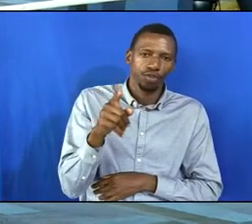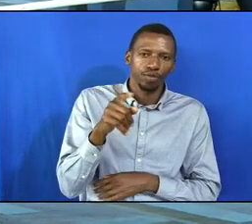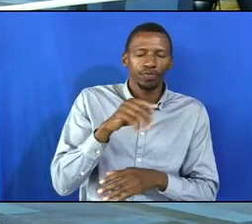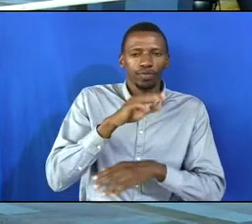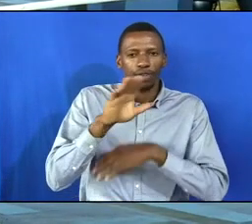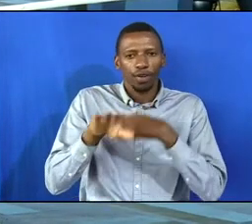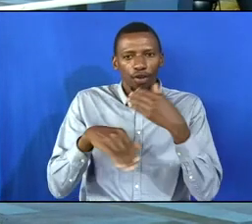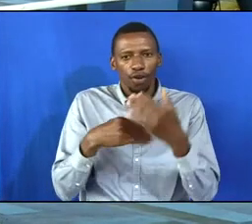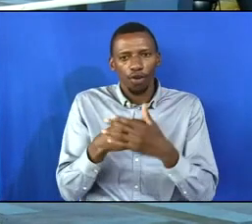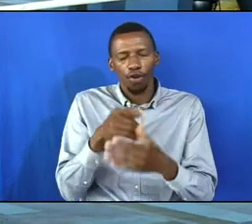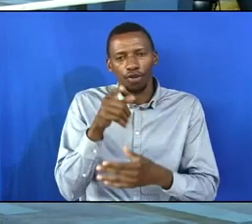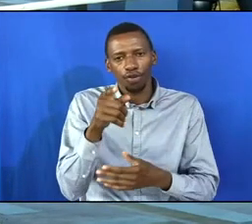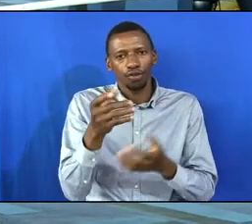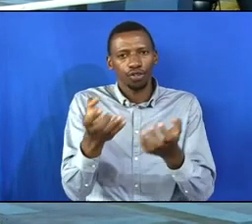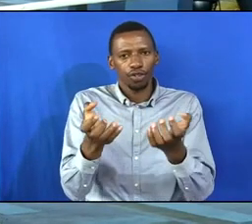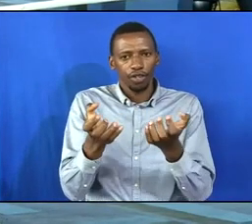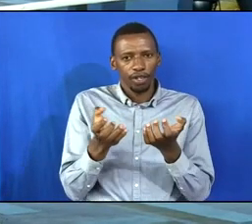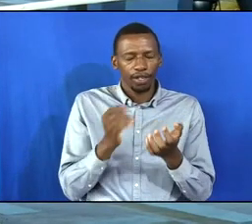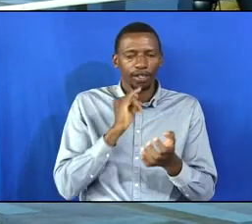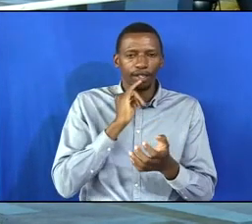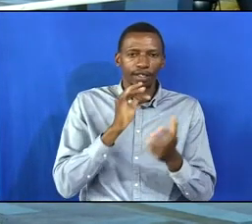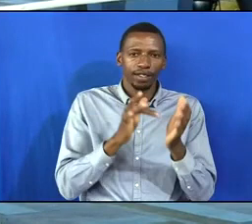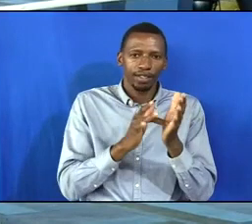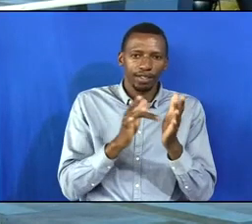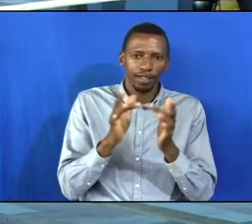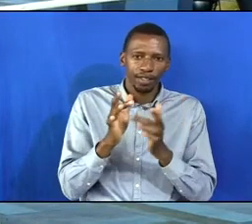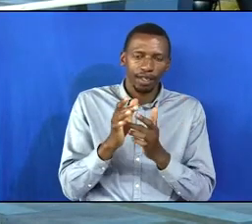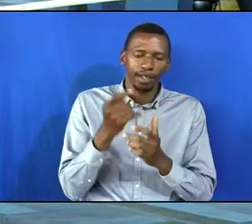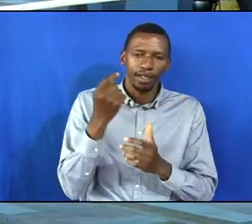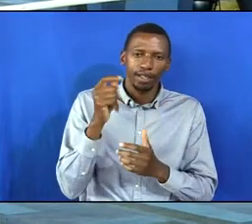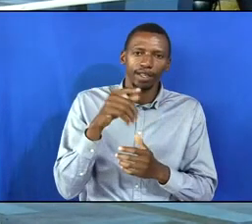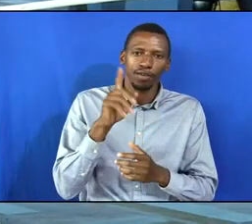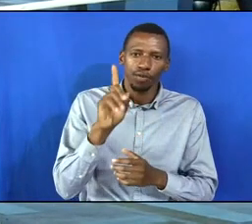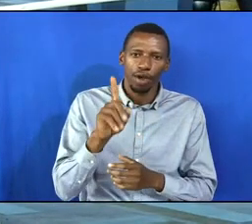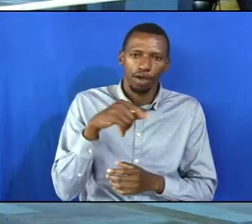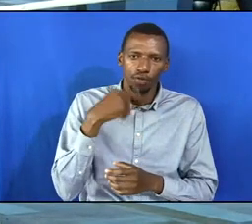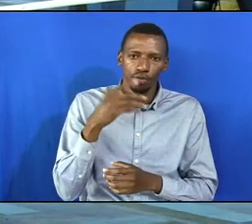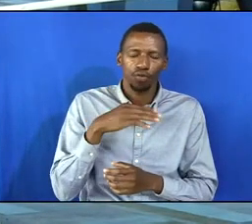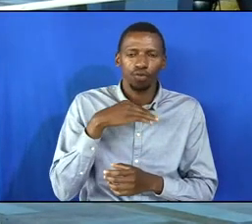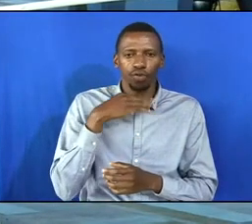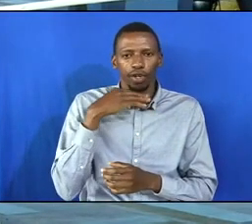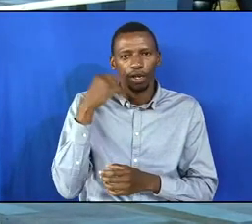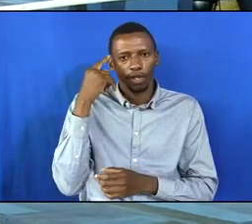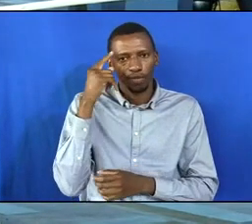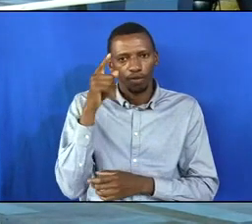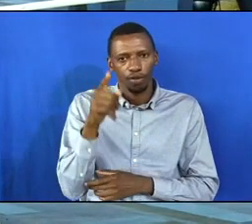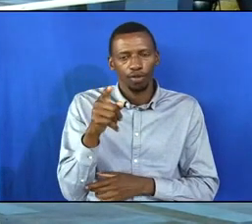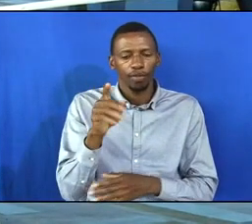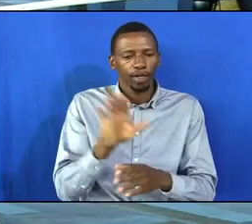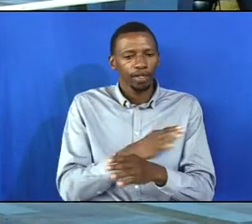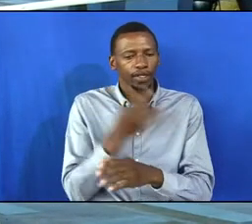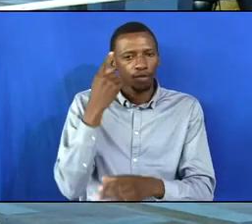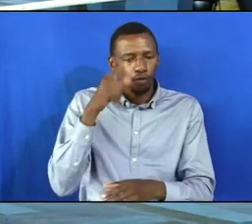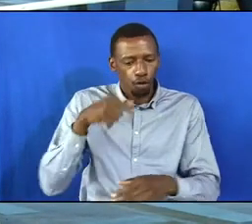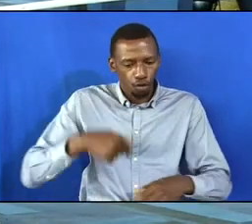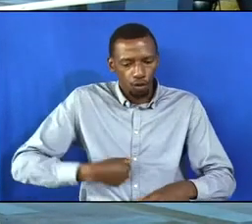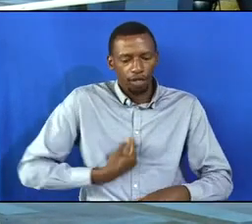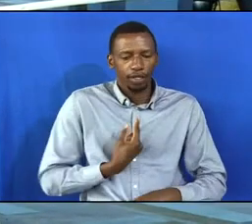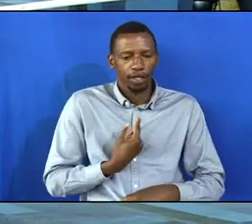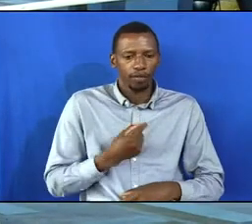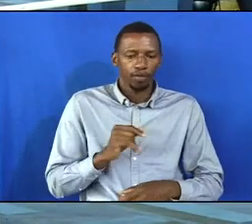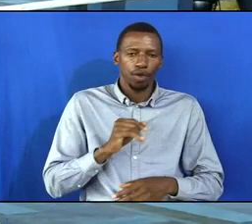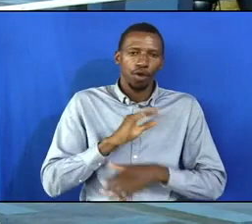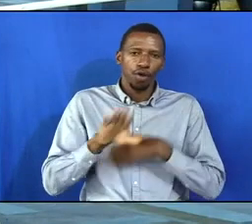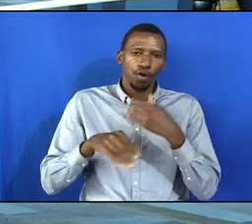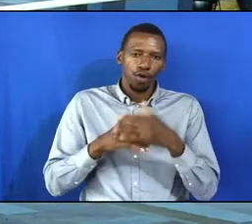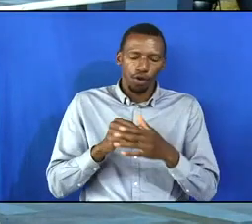All you need is Jesus, the one who died for you. Sing for yourself.